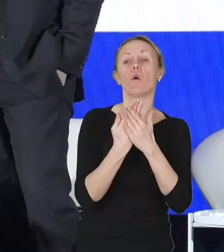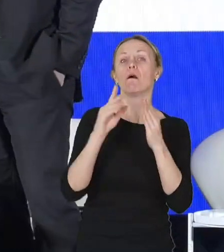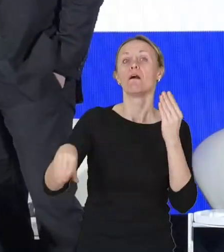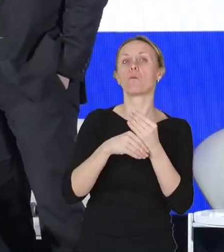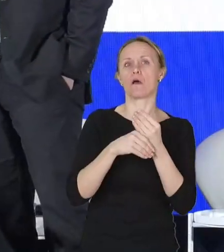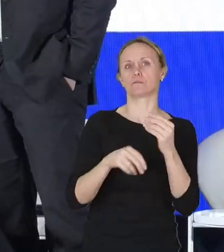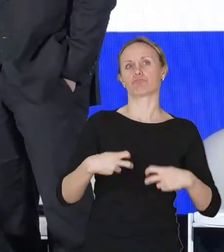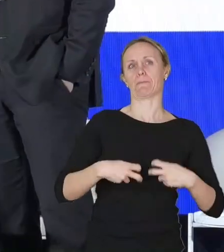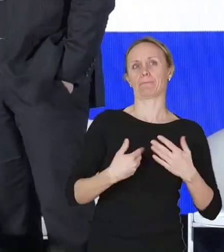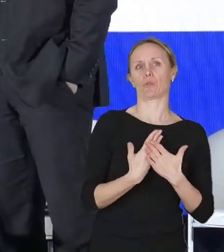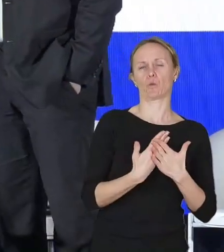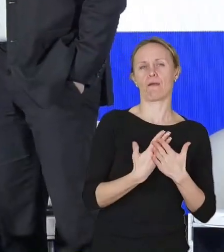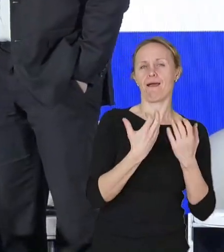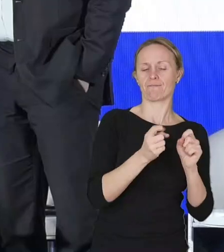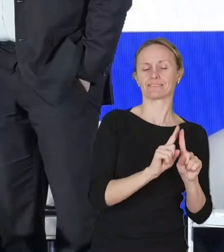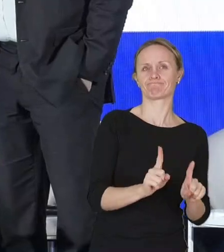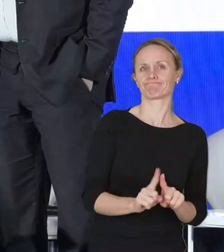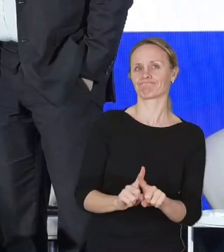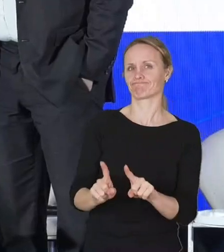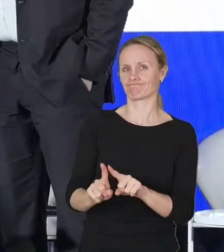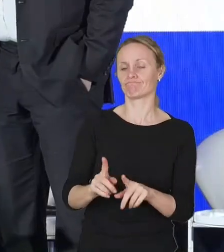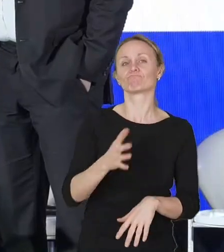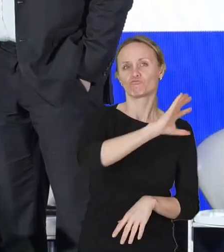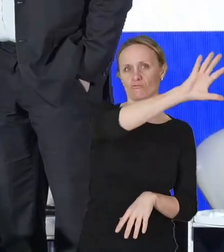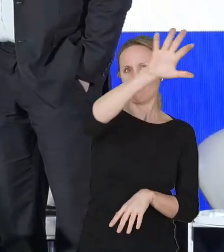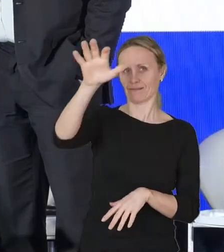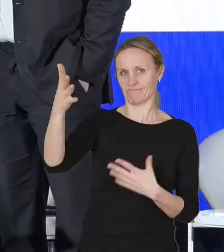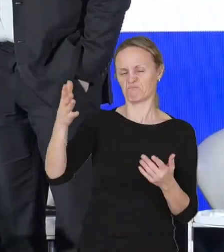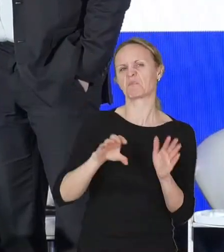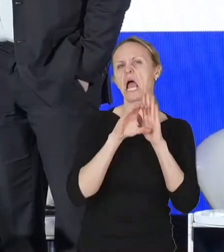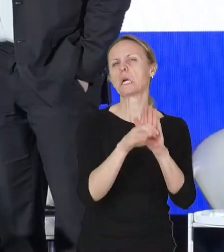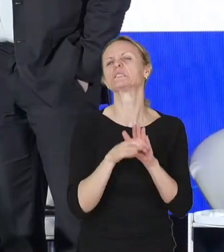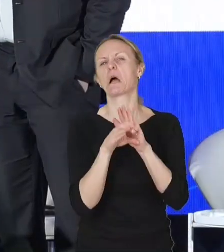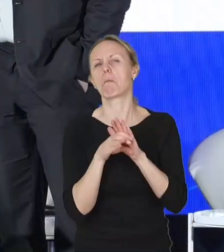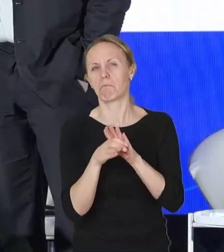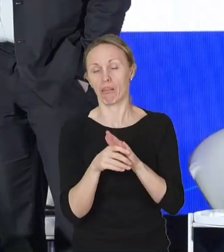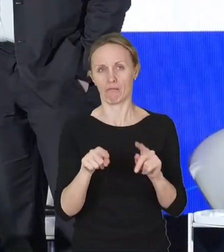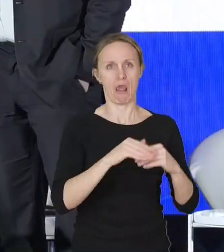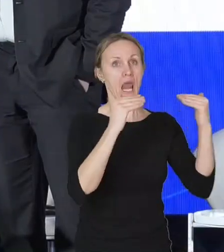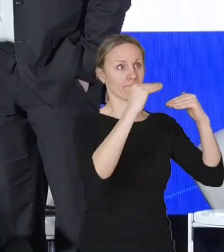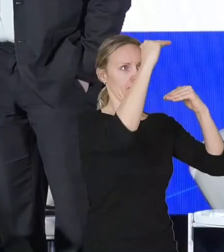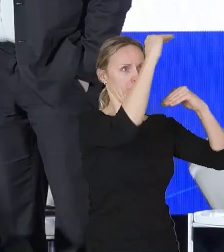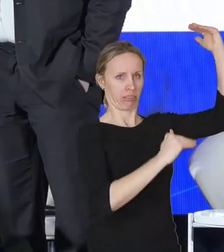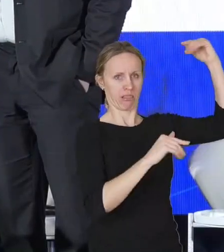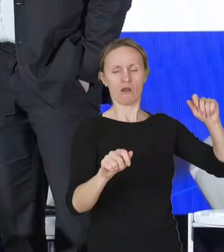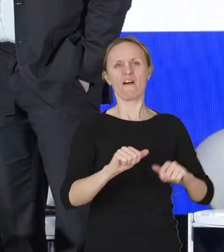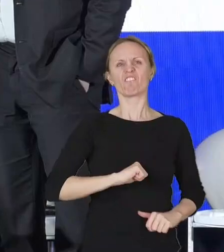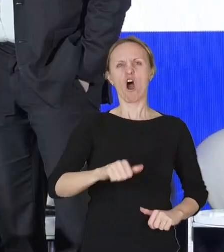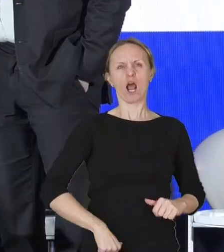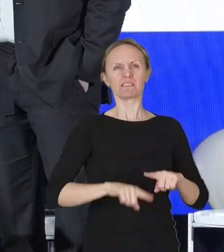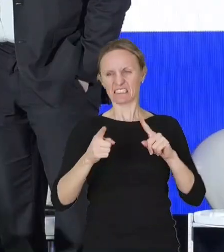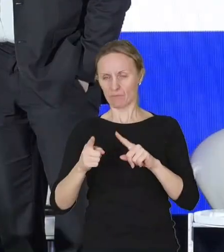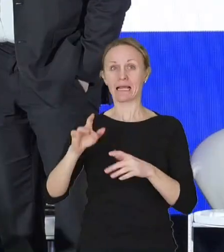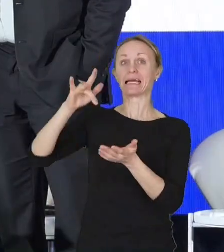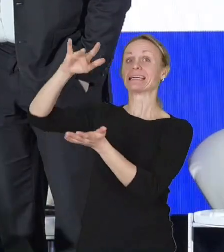and agglomerations and the more rural areas. How we can cope with this? What we can offer to the